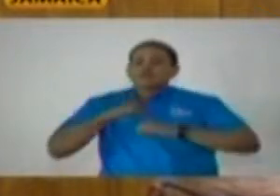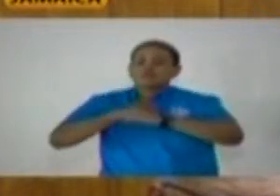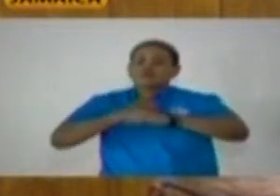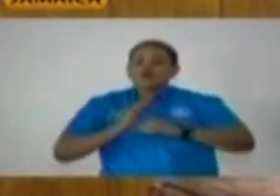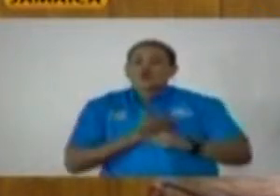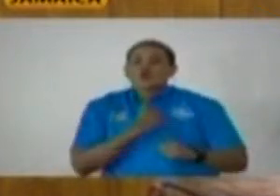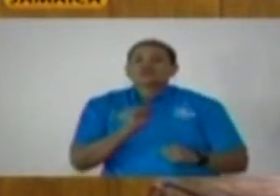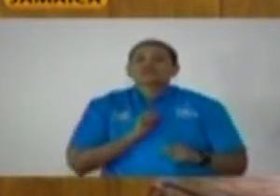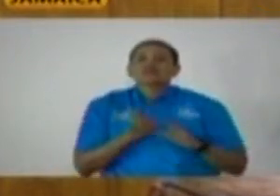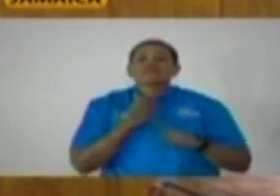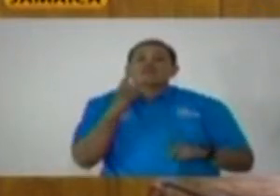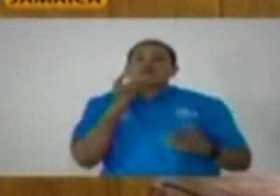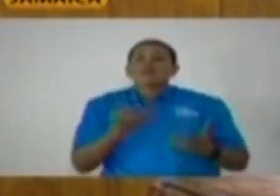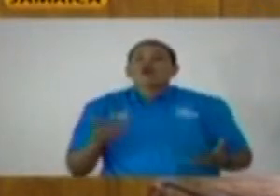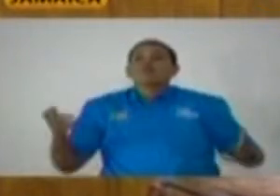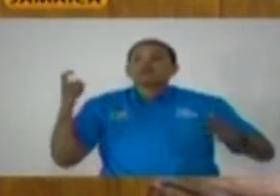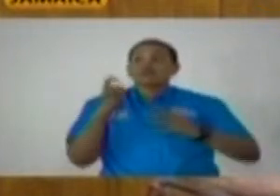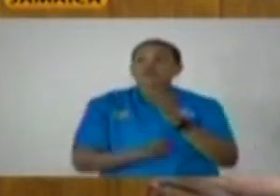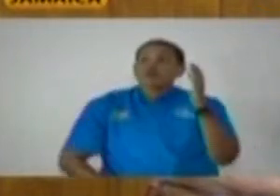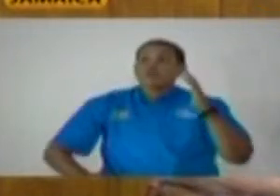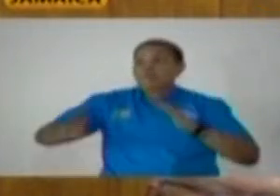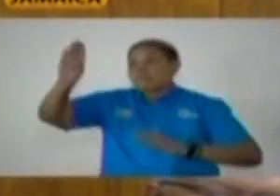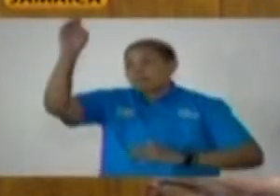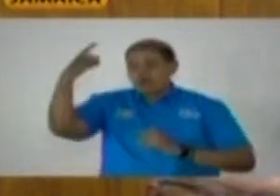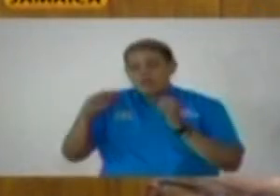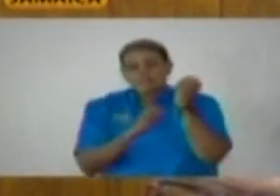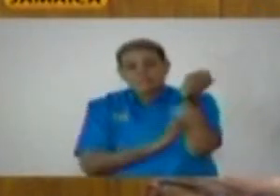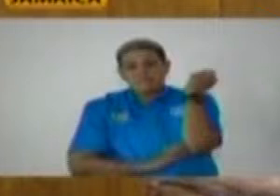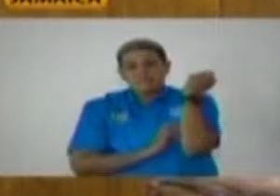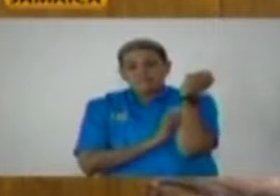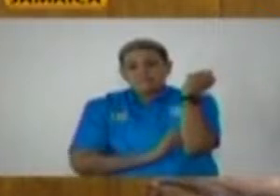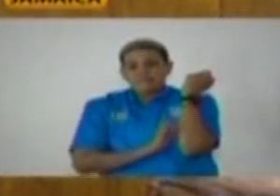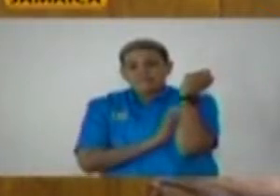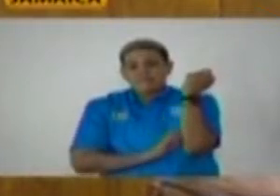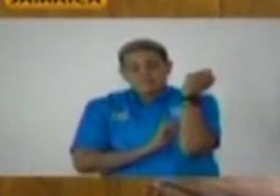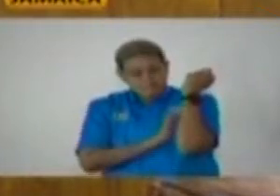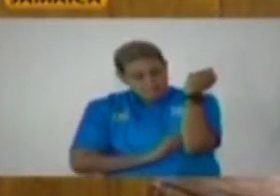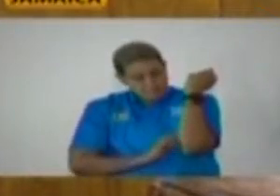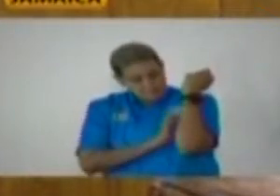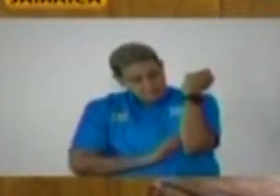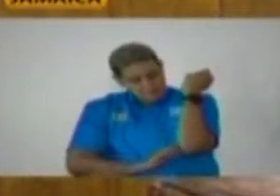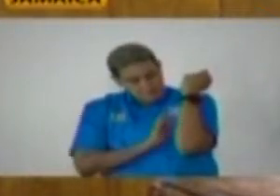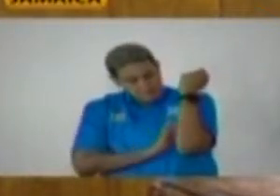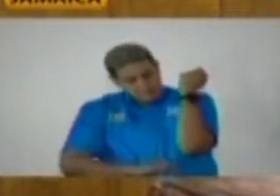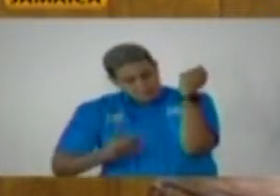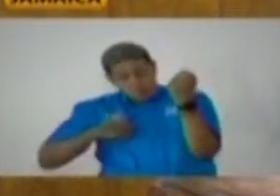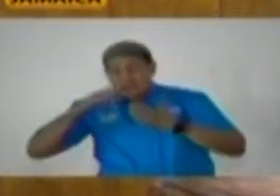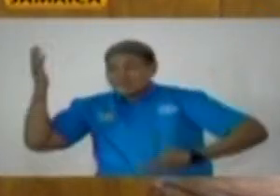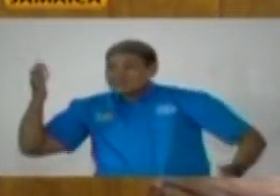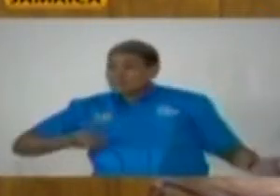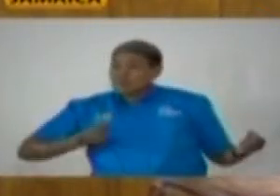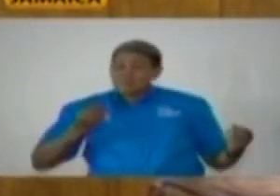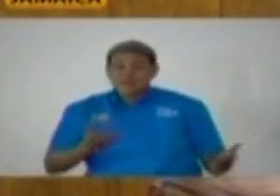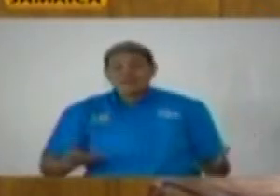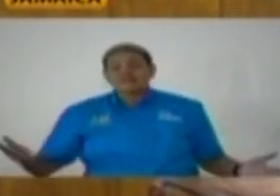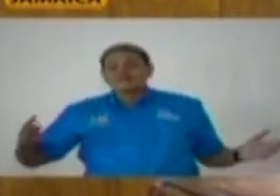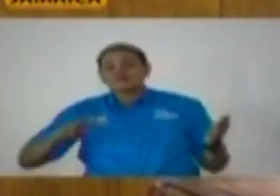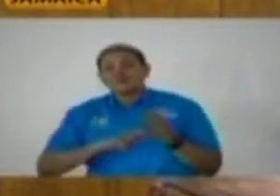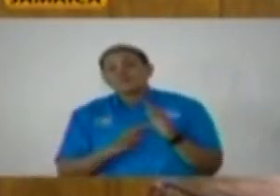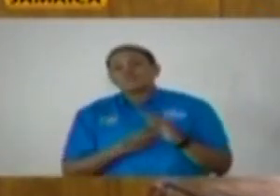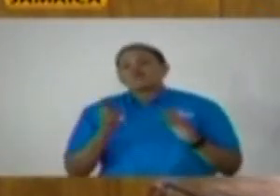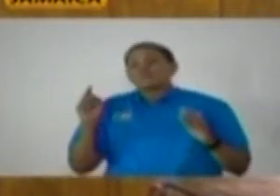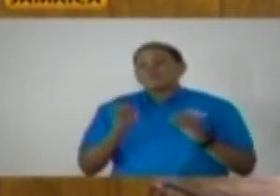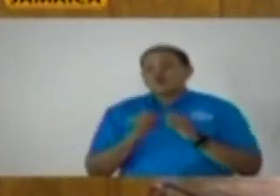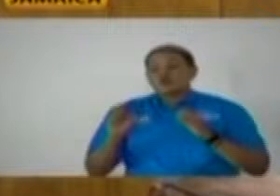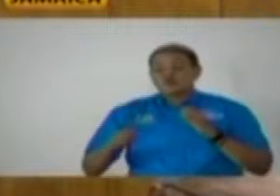ourselves from commodity price movements. And we import so many things here. It means that a greater deal more should be